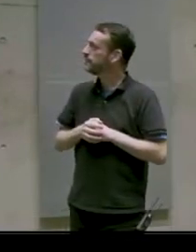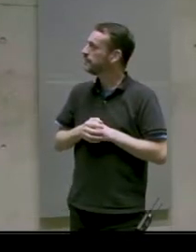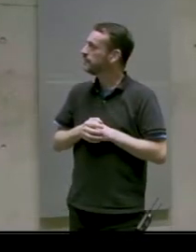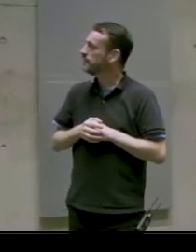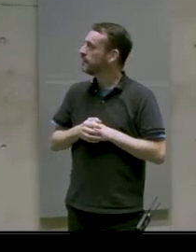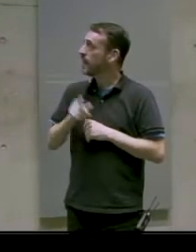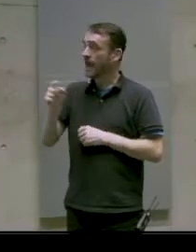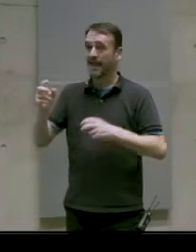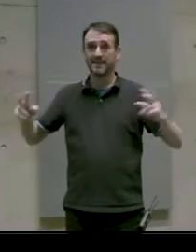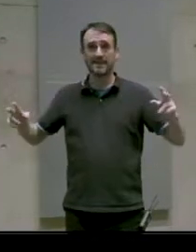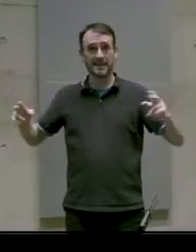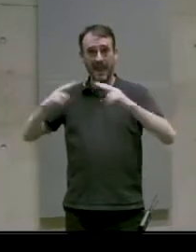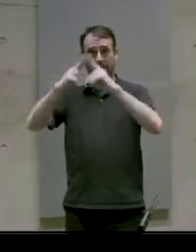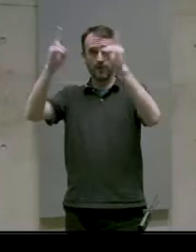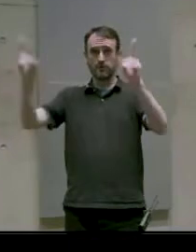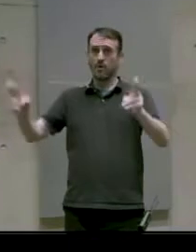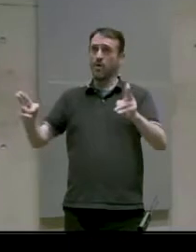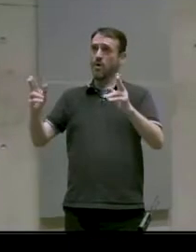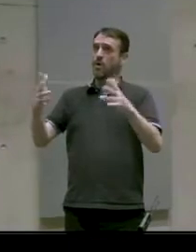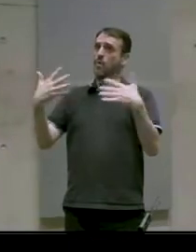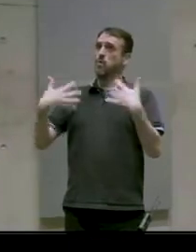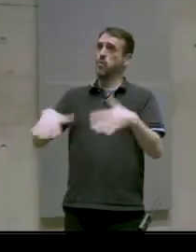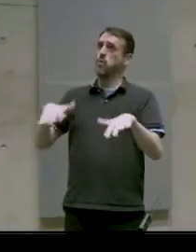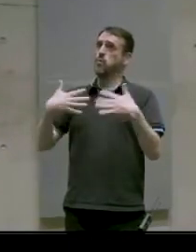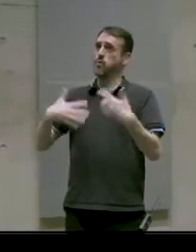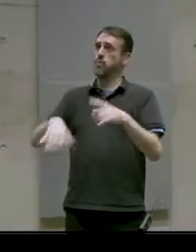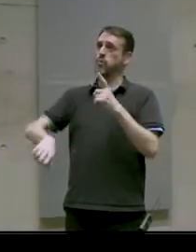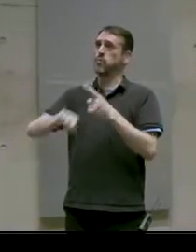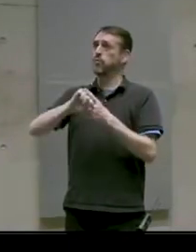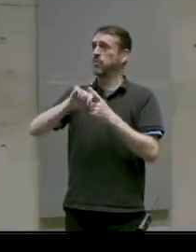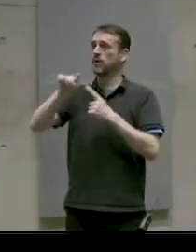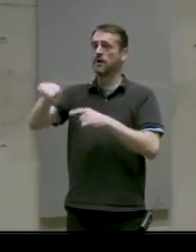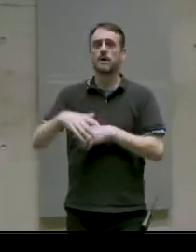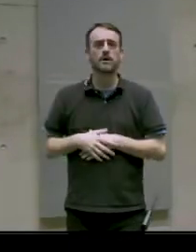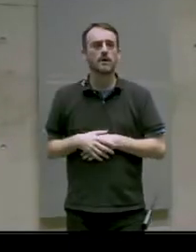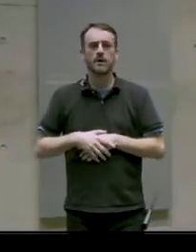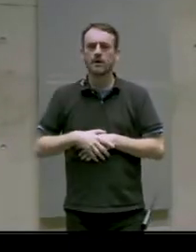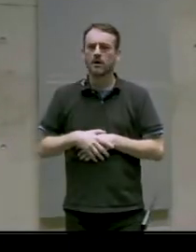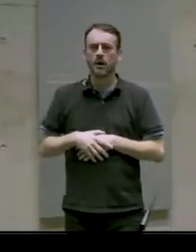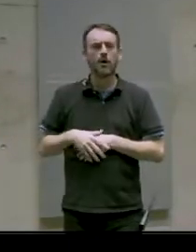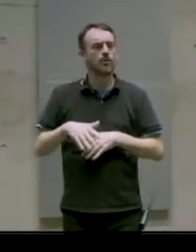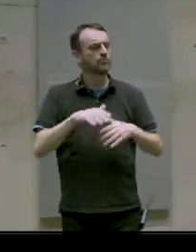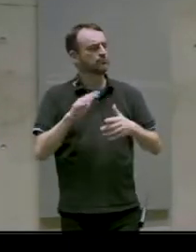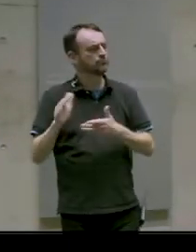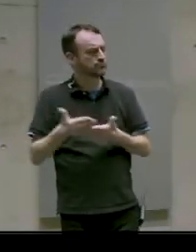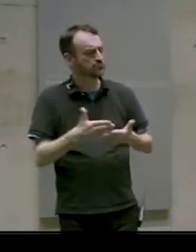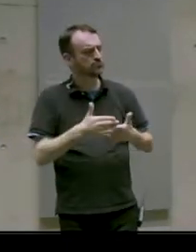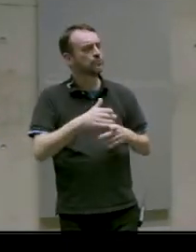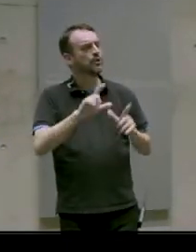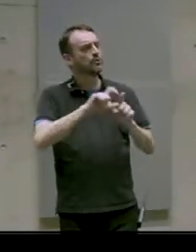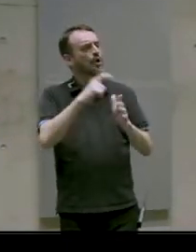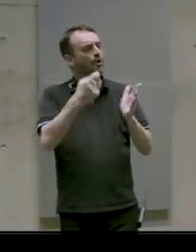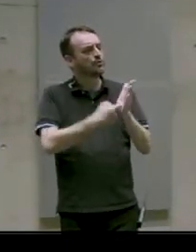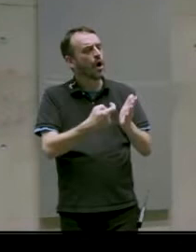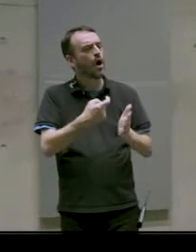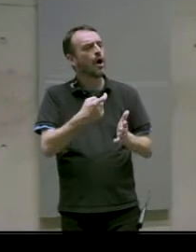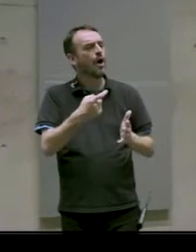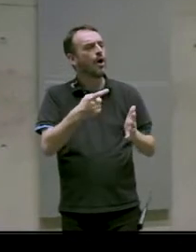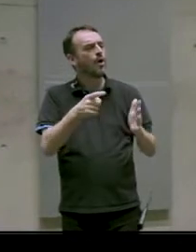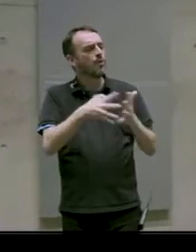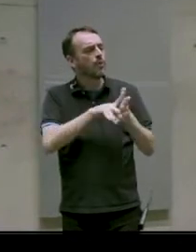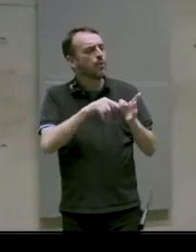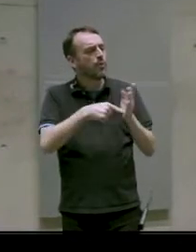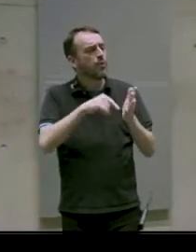Blanchard's house was as impressive as the man himself. Dr. Watson, Mr. Holmes, thank you for coming over. It's a